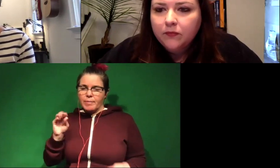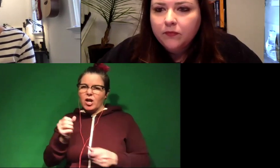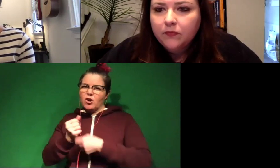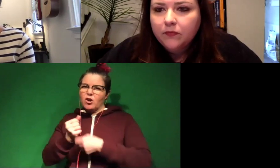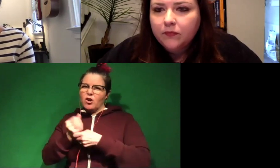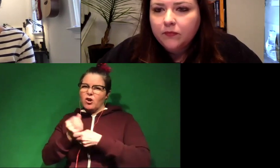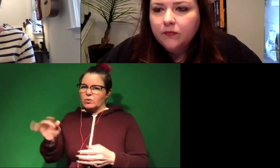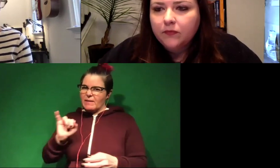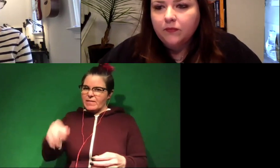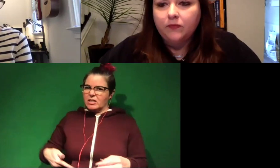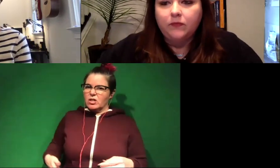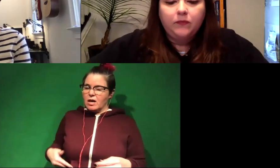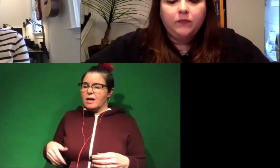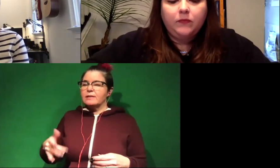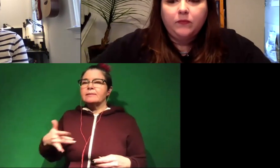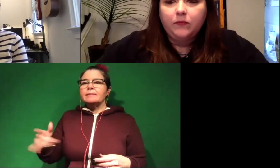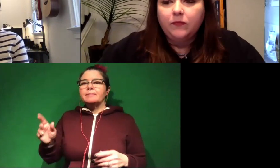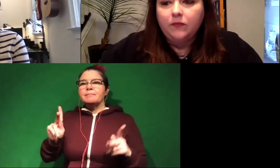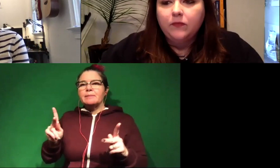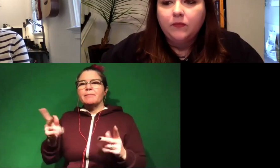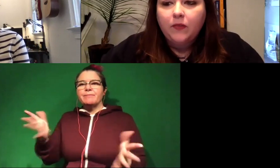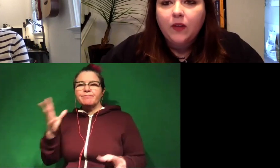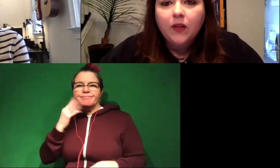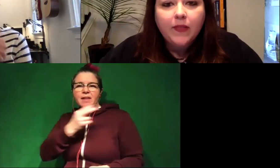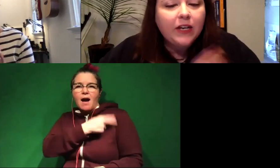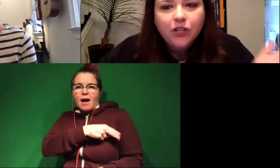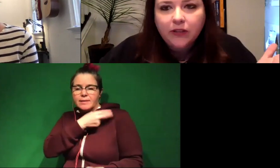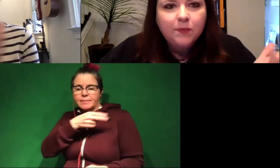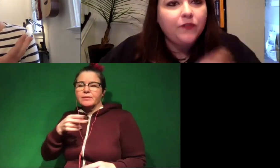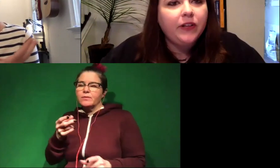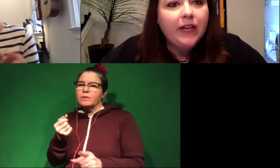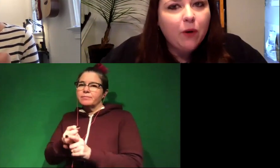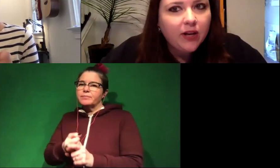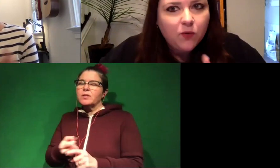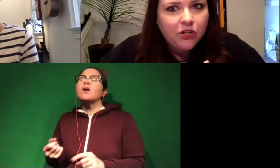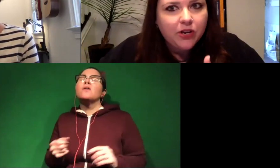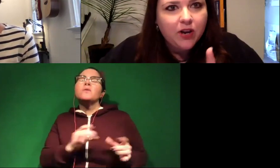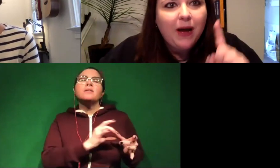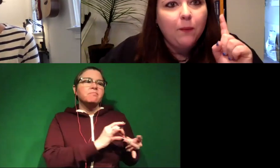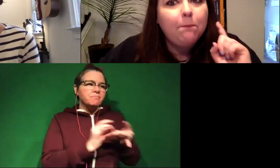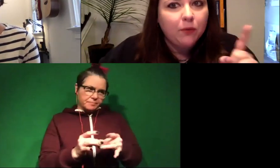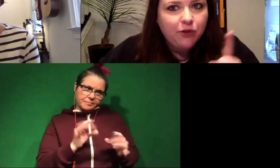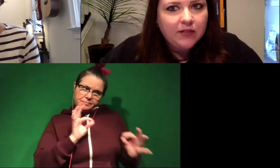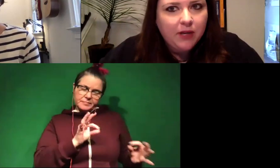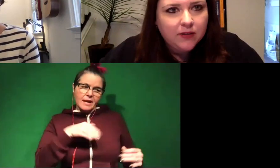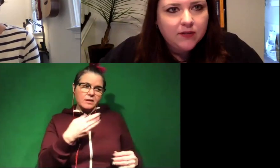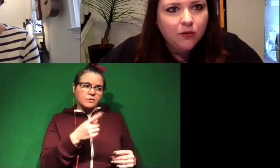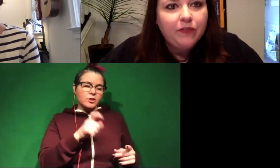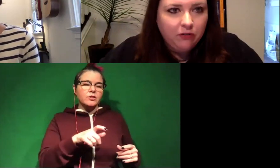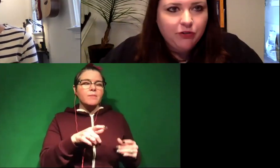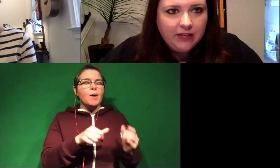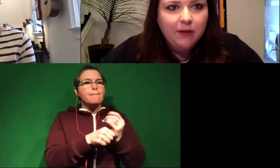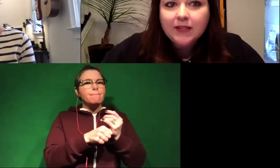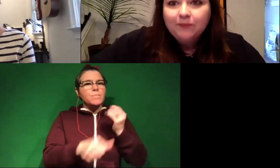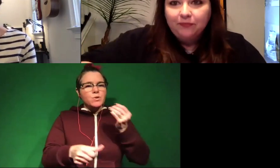in your gut. Usually people who have been in the hospital get that. That actually leads perfectly into our next question about poop transplants.